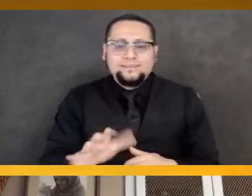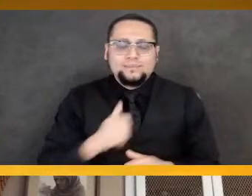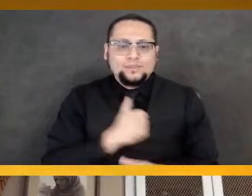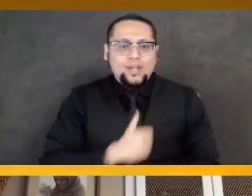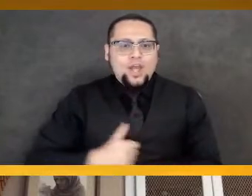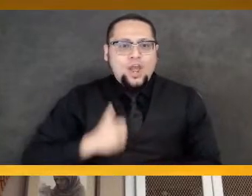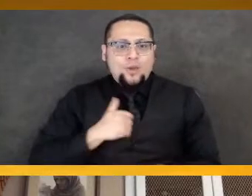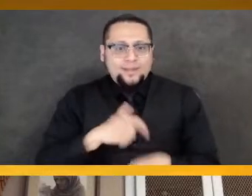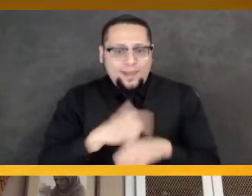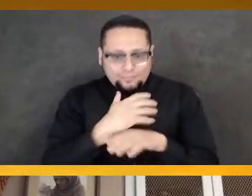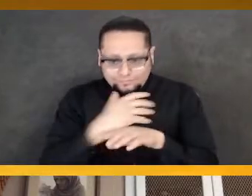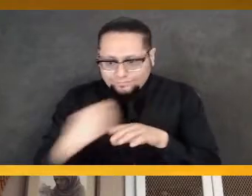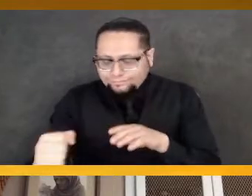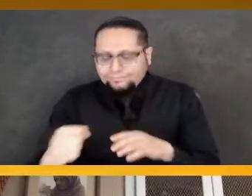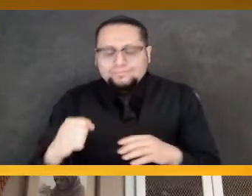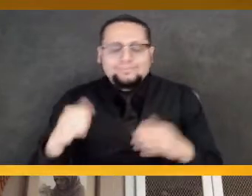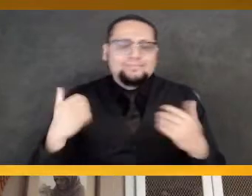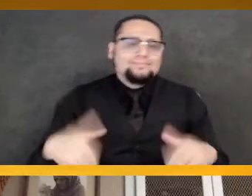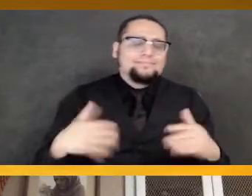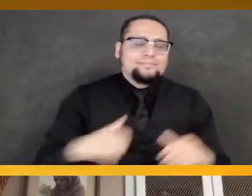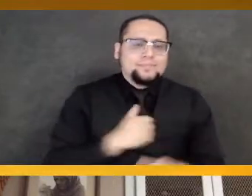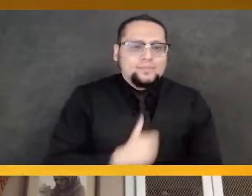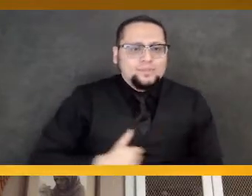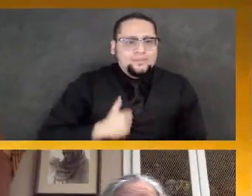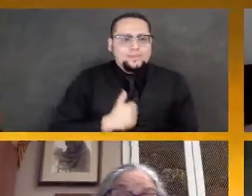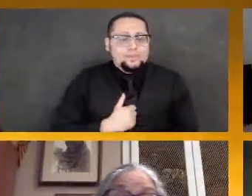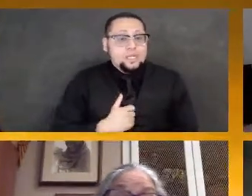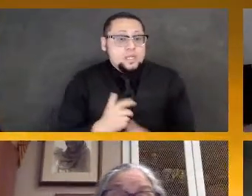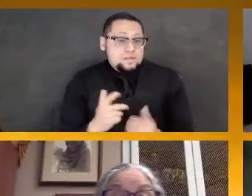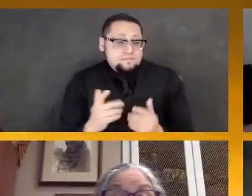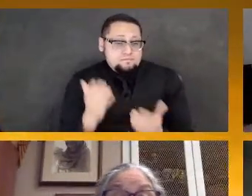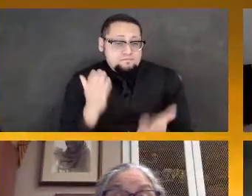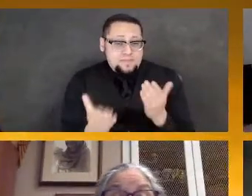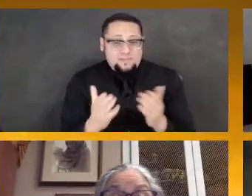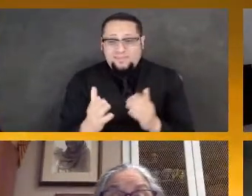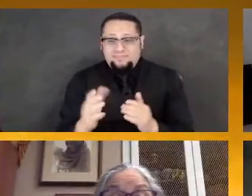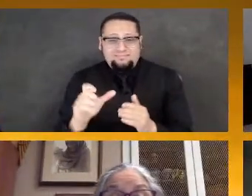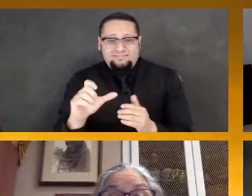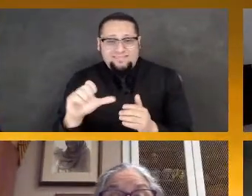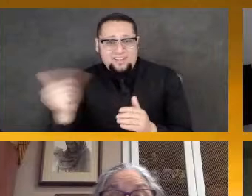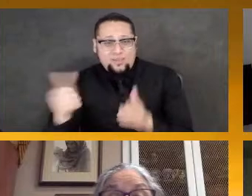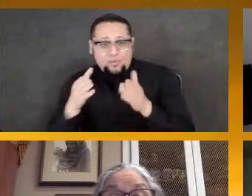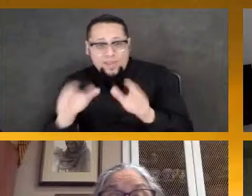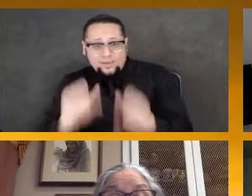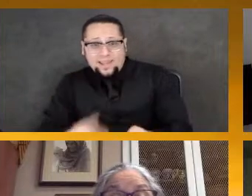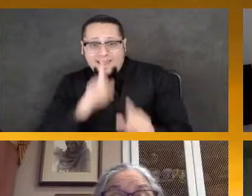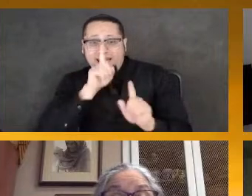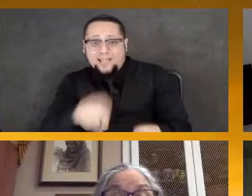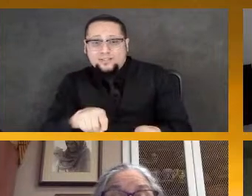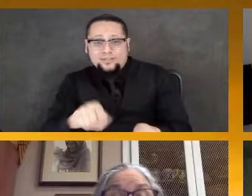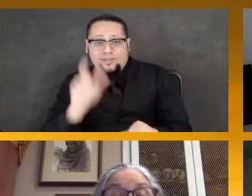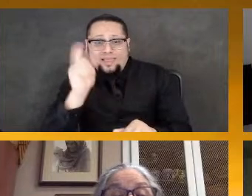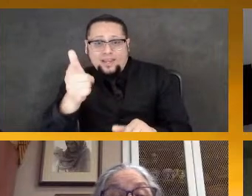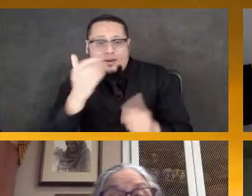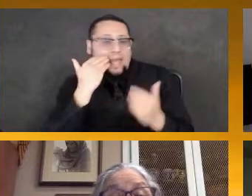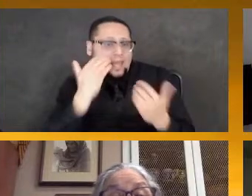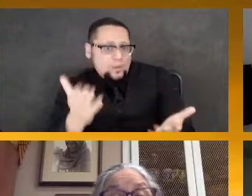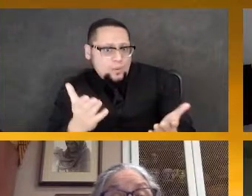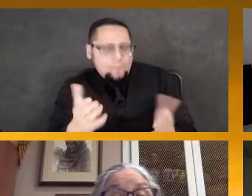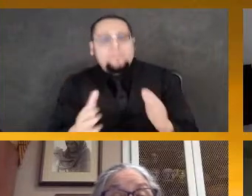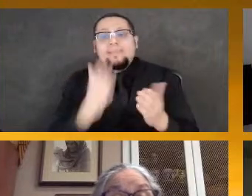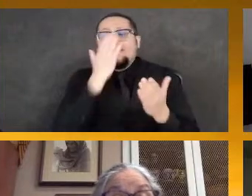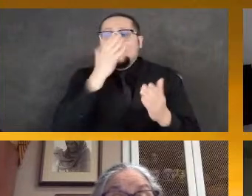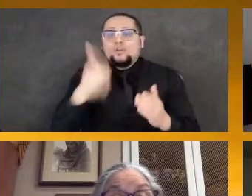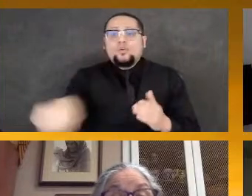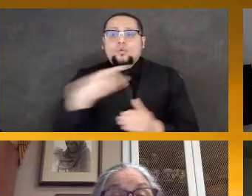we didn't get a chance to respond to them. I don't know, maybe there might be some other way to do that in the future. I'm not sure what that is, but thank you